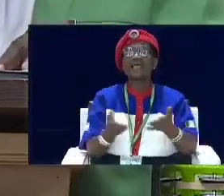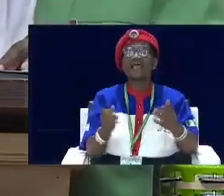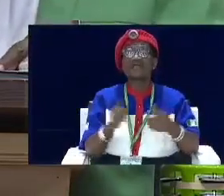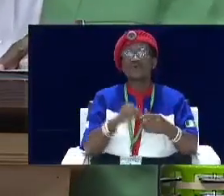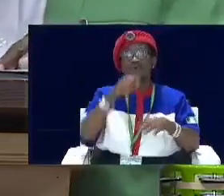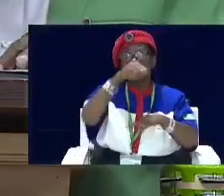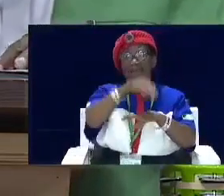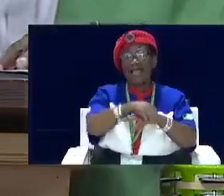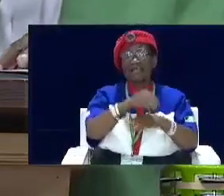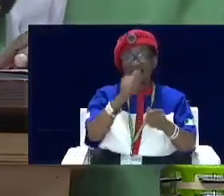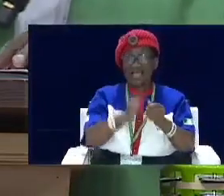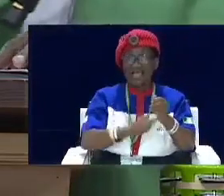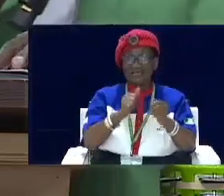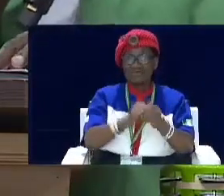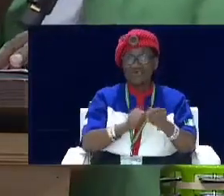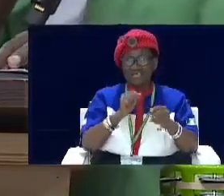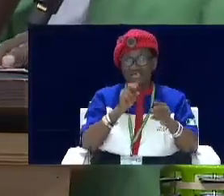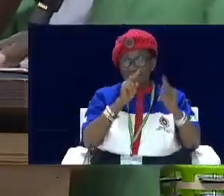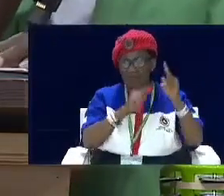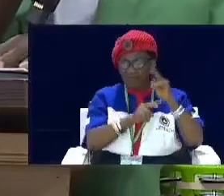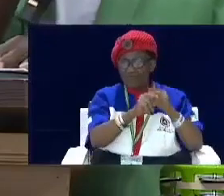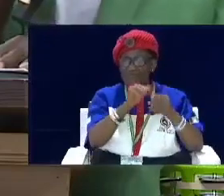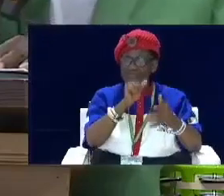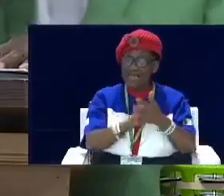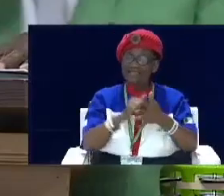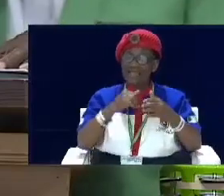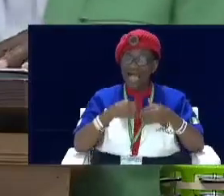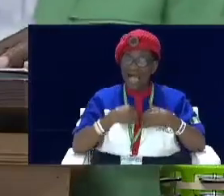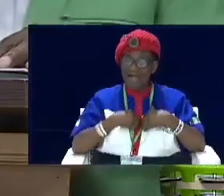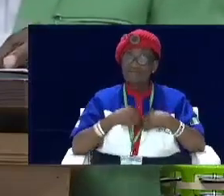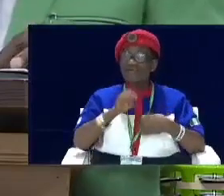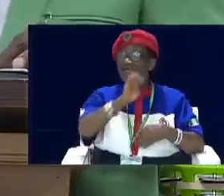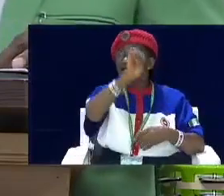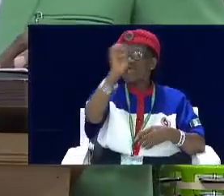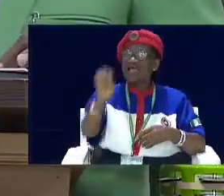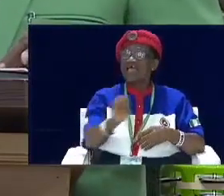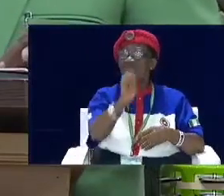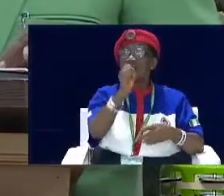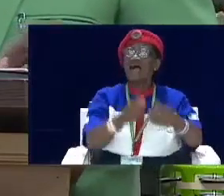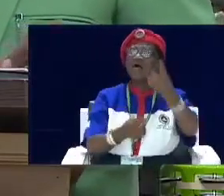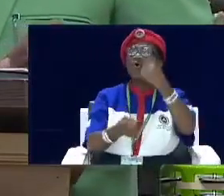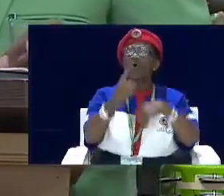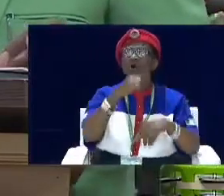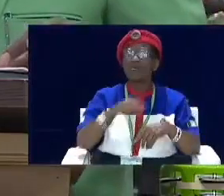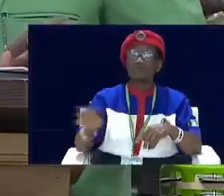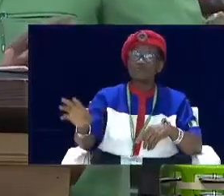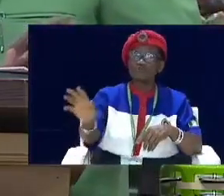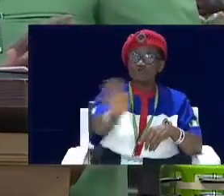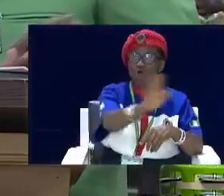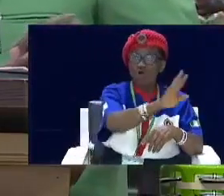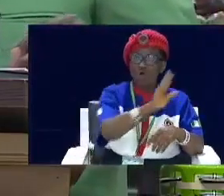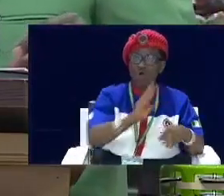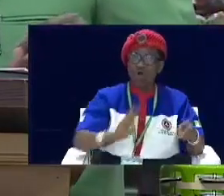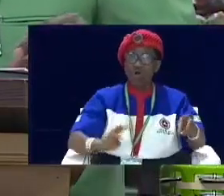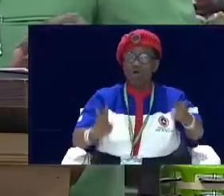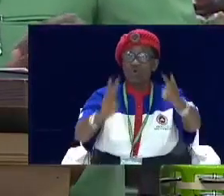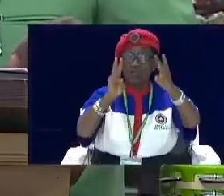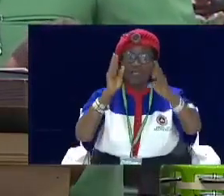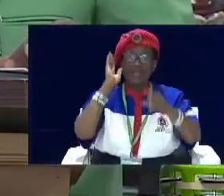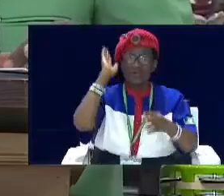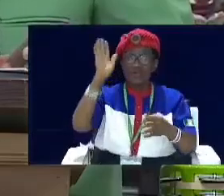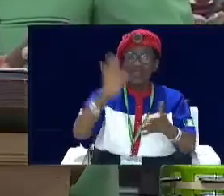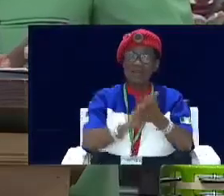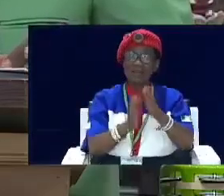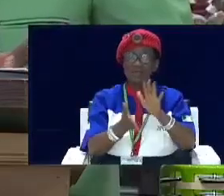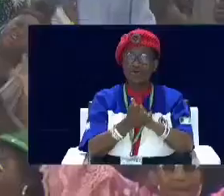Every prophecy that had ever come your way will become